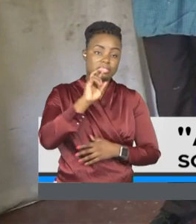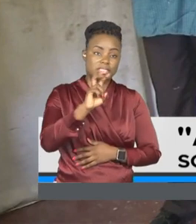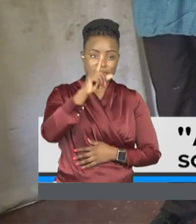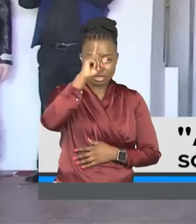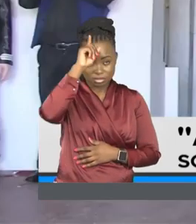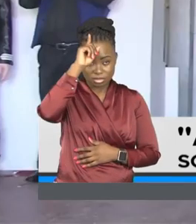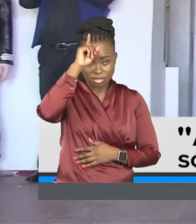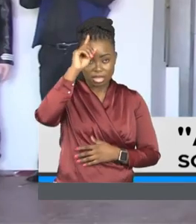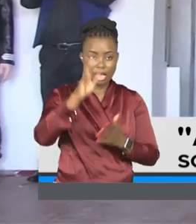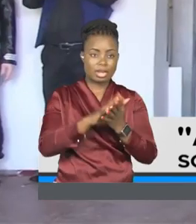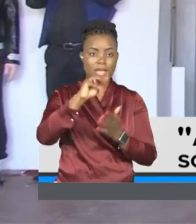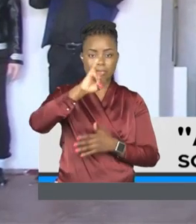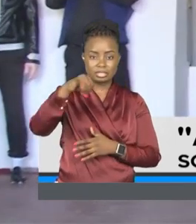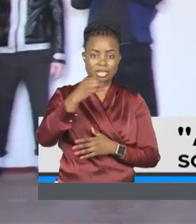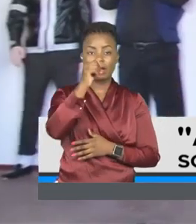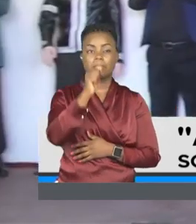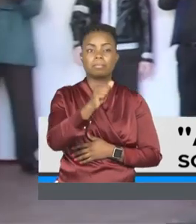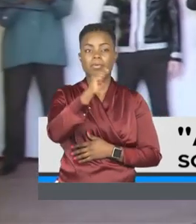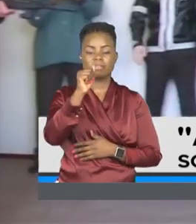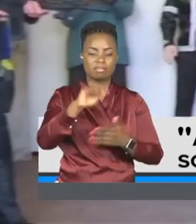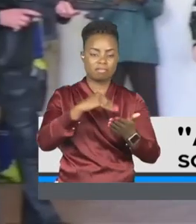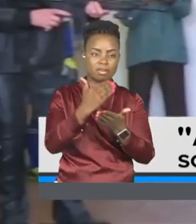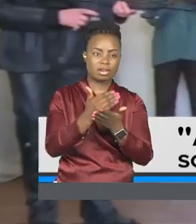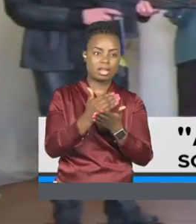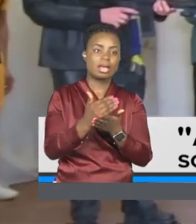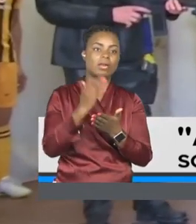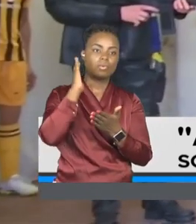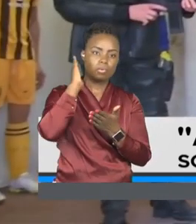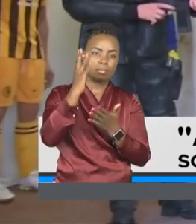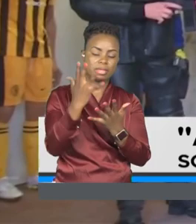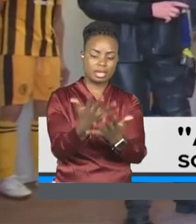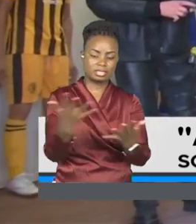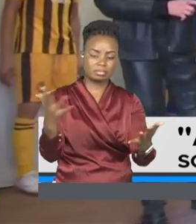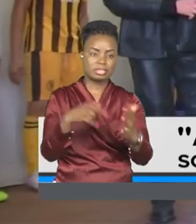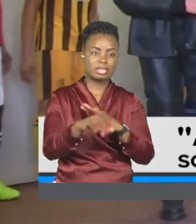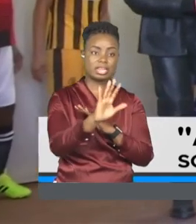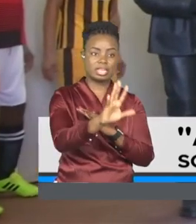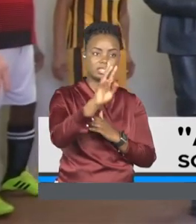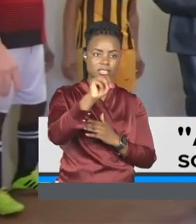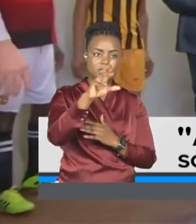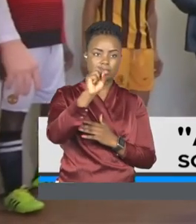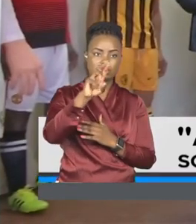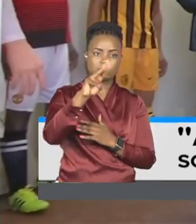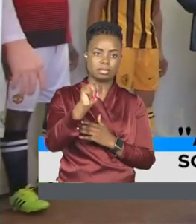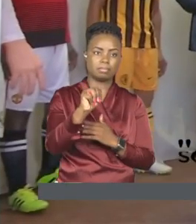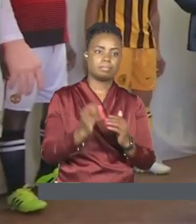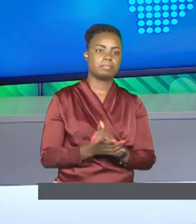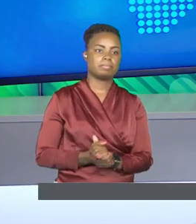Jackson are privately funded and are being kept to eventually be exhibited in his museum.